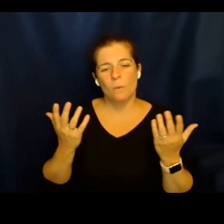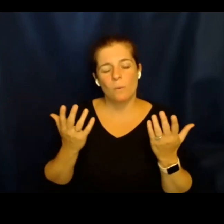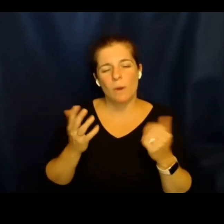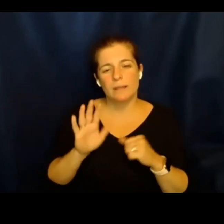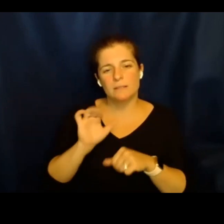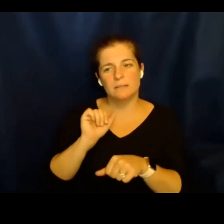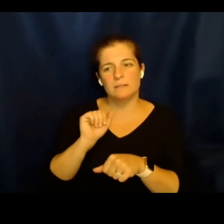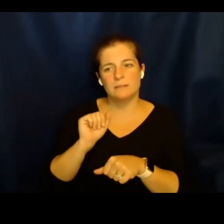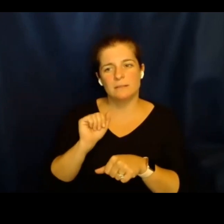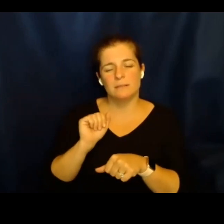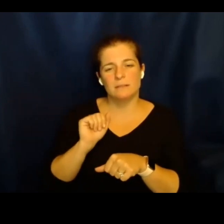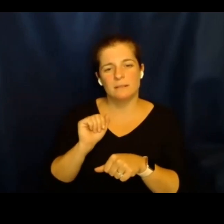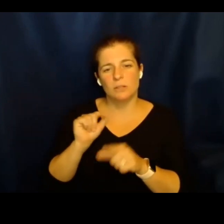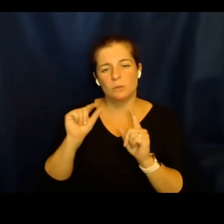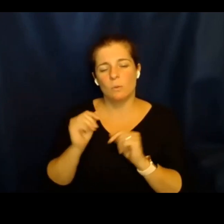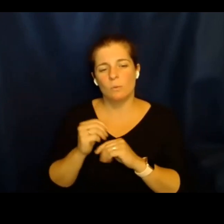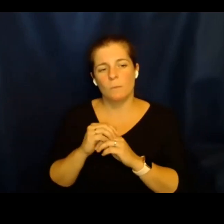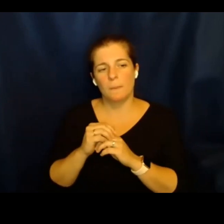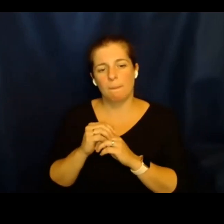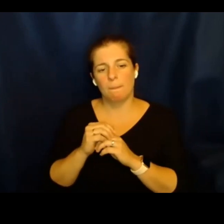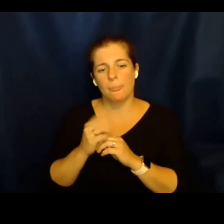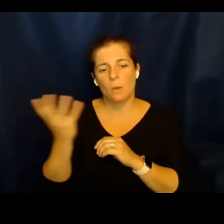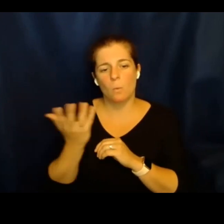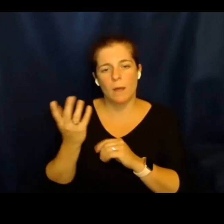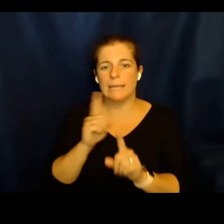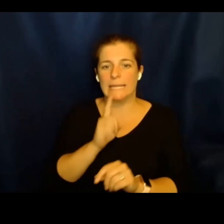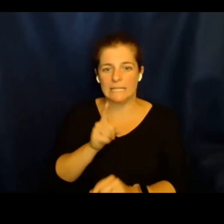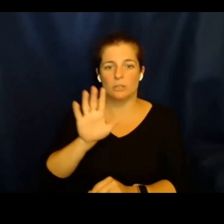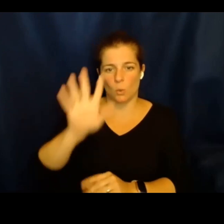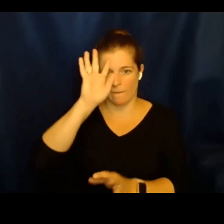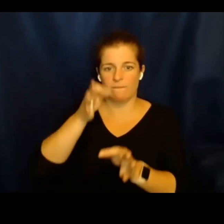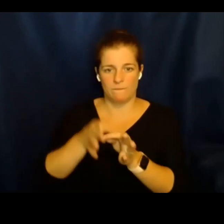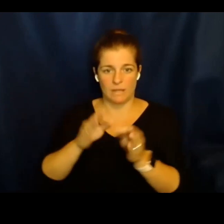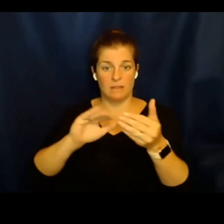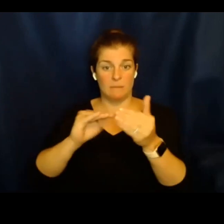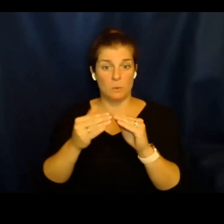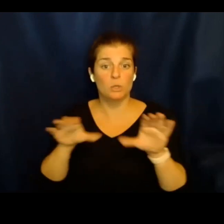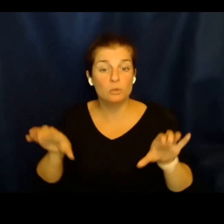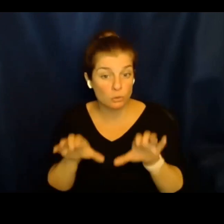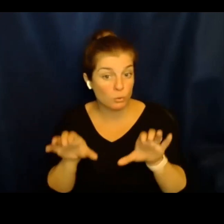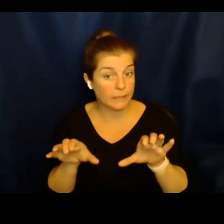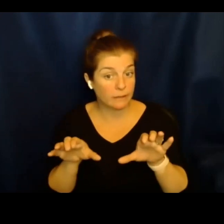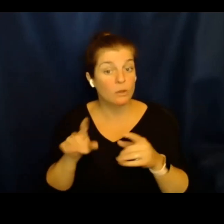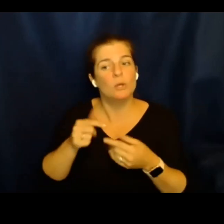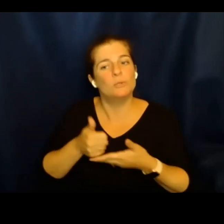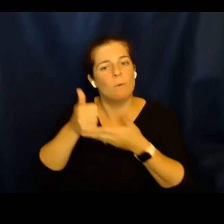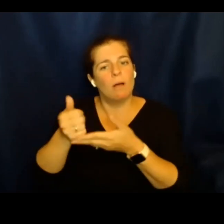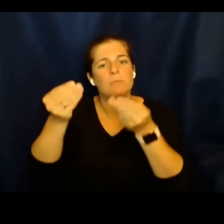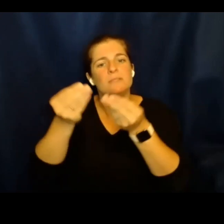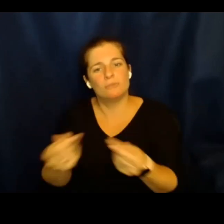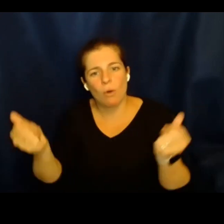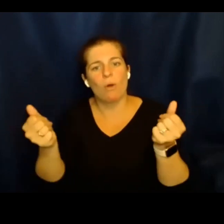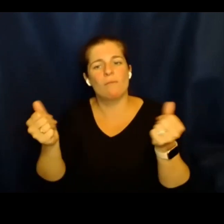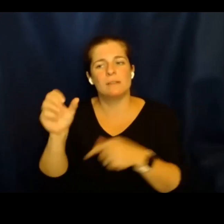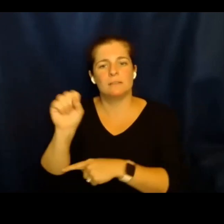you hold, what is your faith community doing in order to help solve this sexual